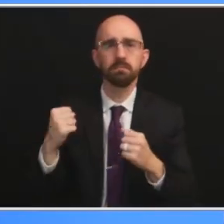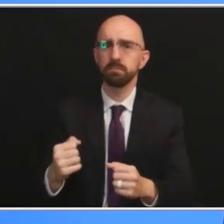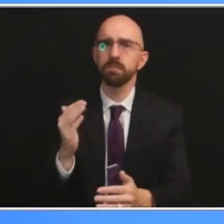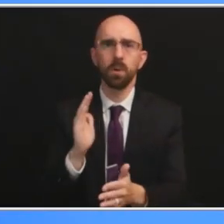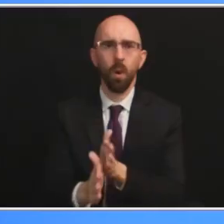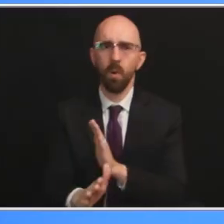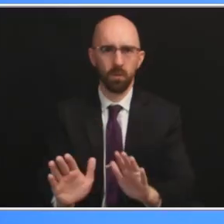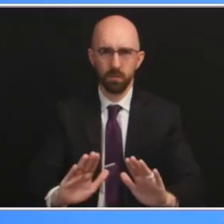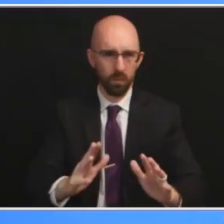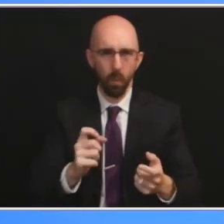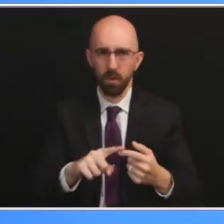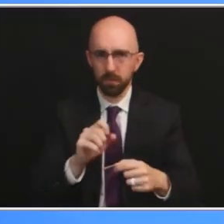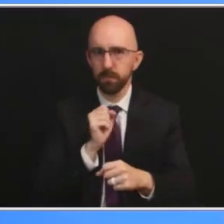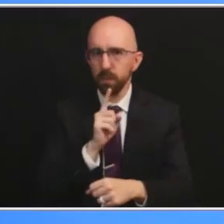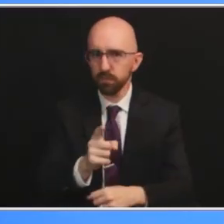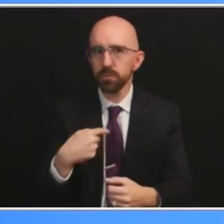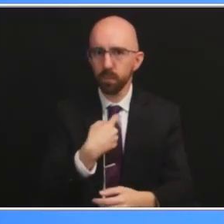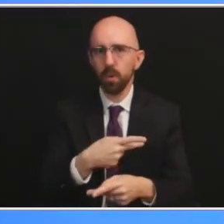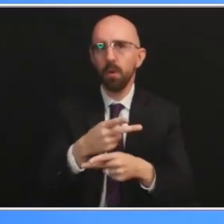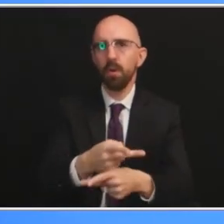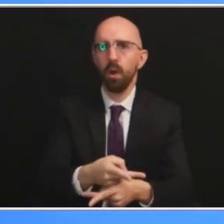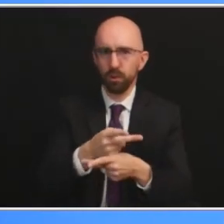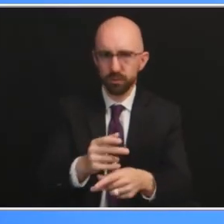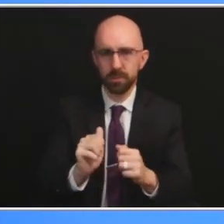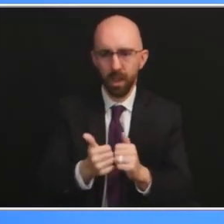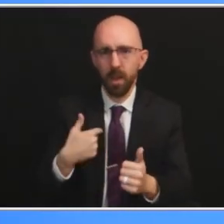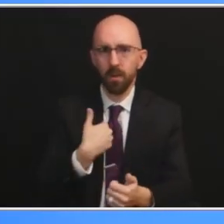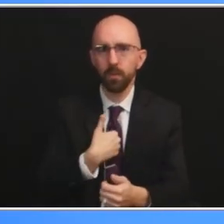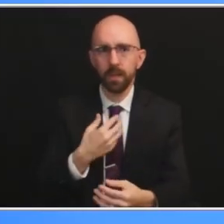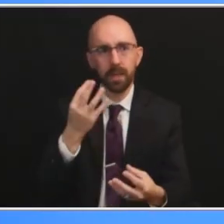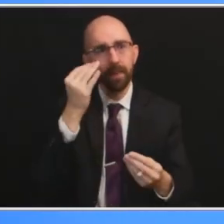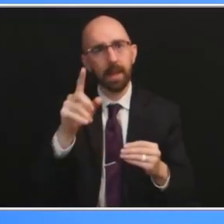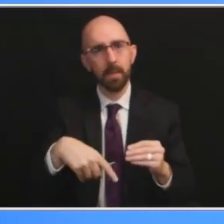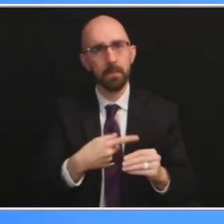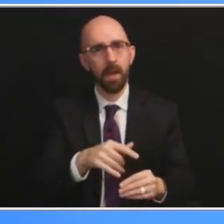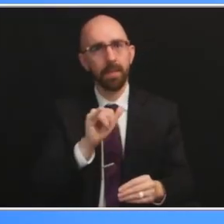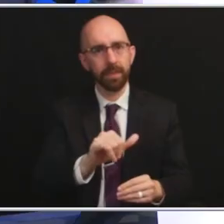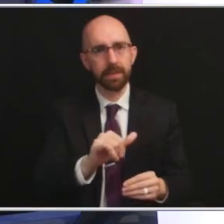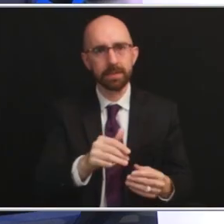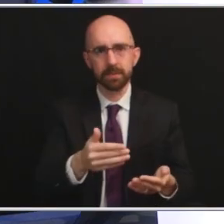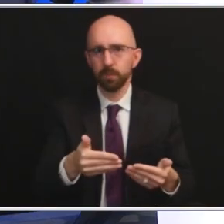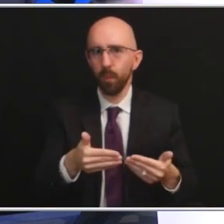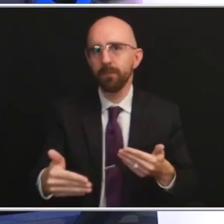make sure that we're very cautious about how we think about this moving forward. Okay.